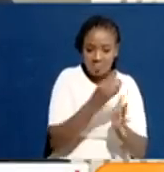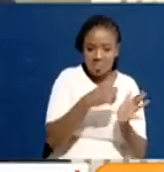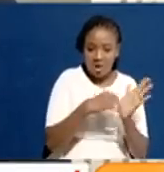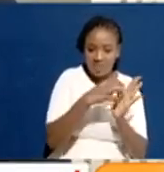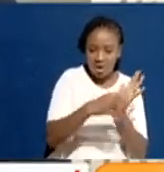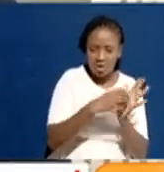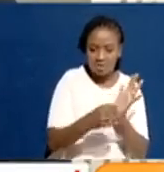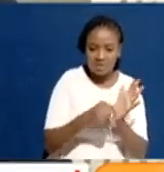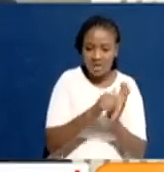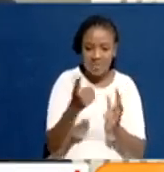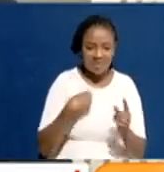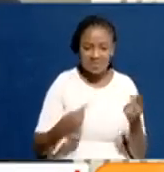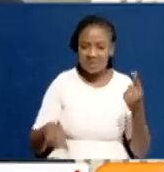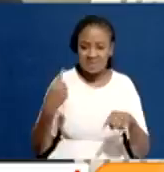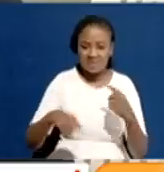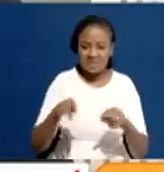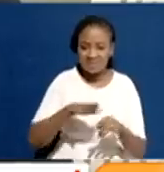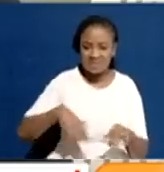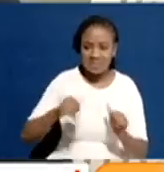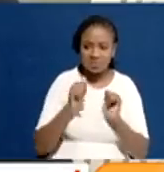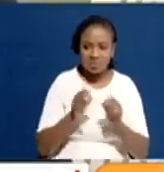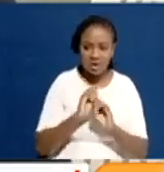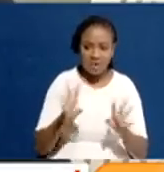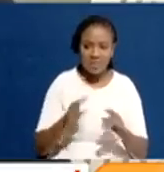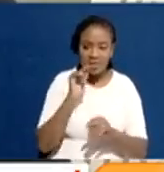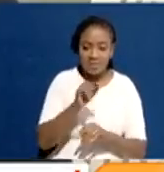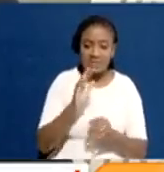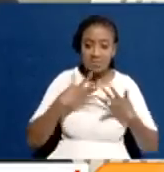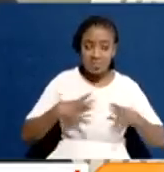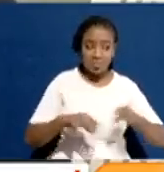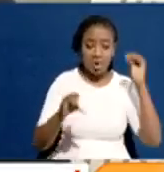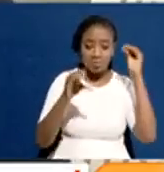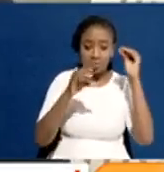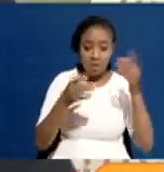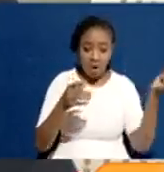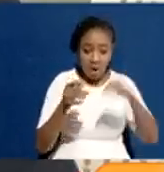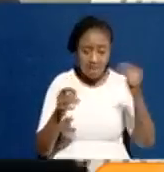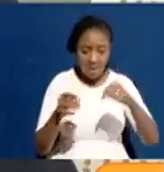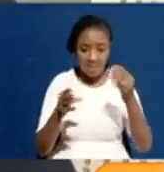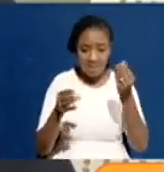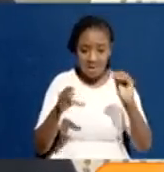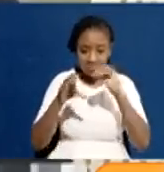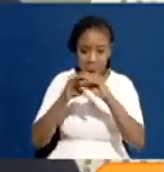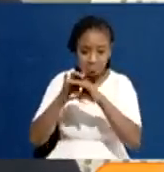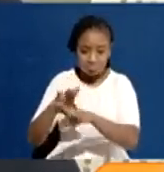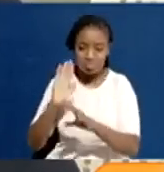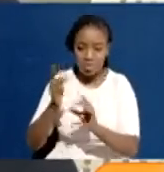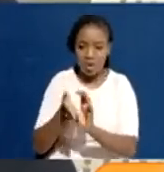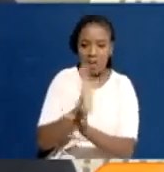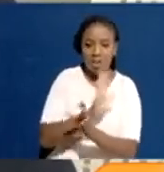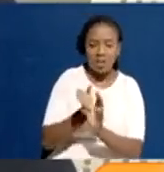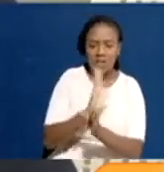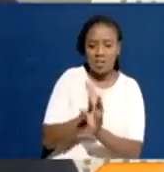and discriminatory marketplace that will chase away investors into fintech, which, by the way, was a top source